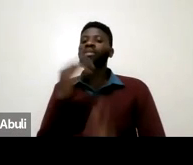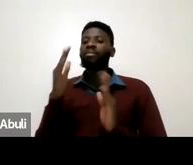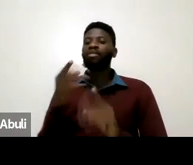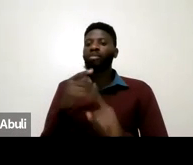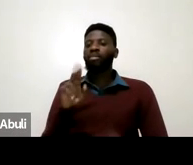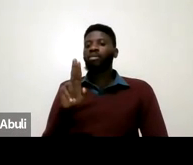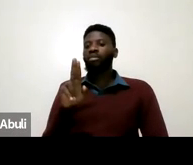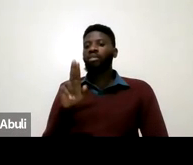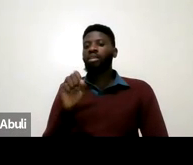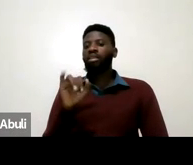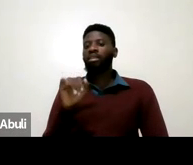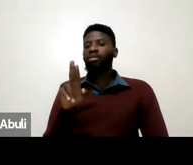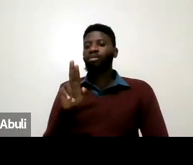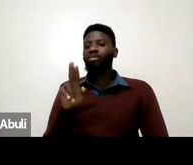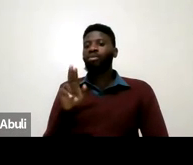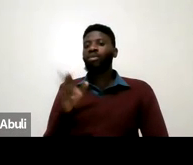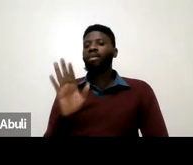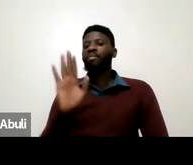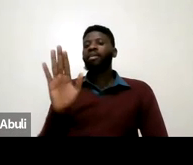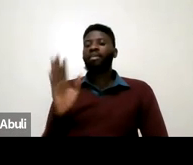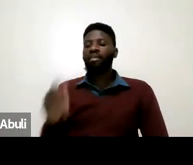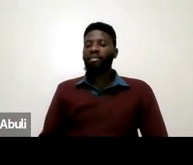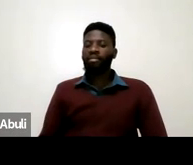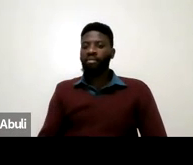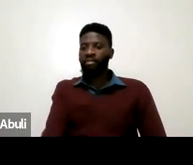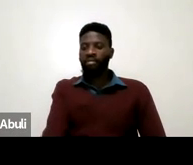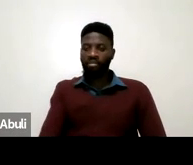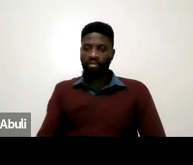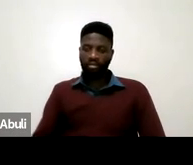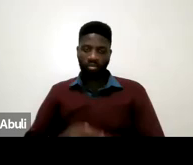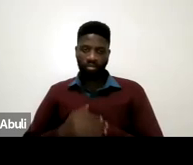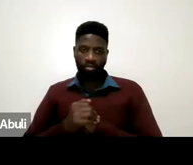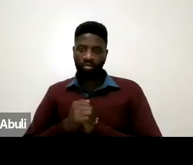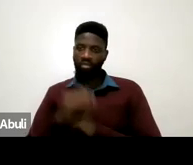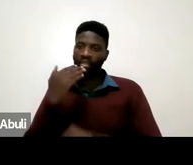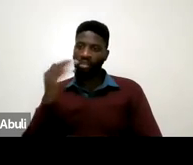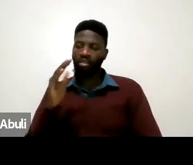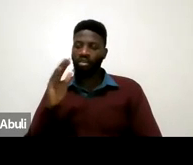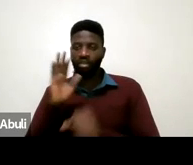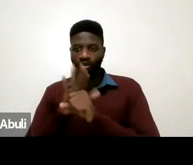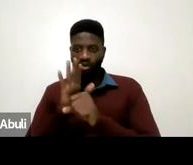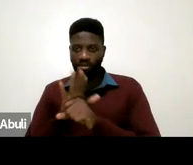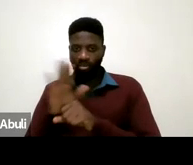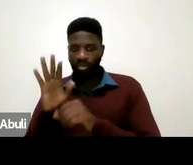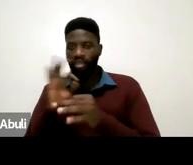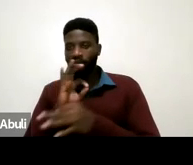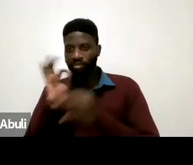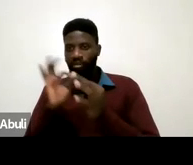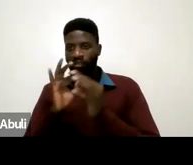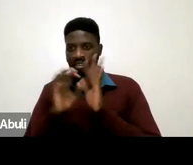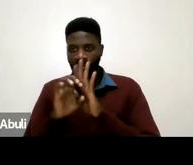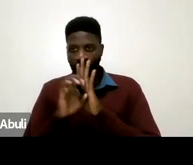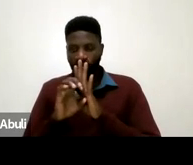things for the USIU way. But I thank you so much for an excellent and perfect example. When you